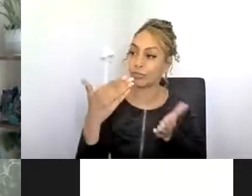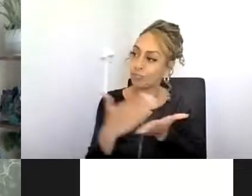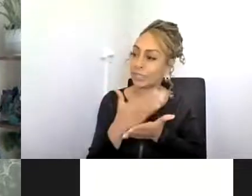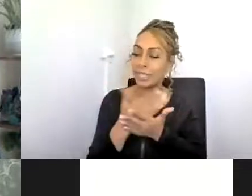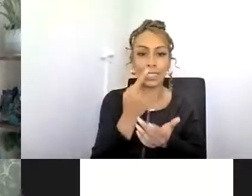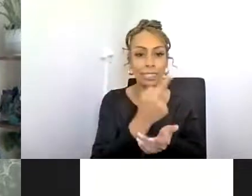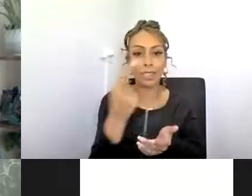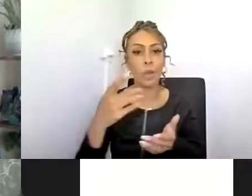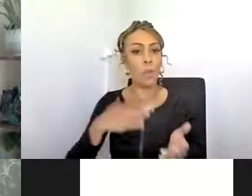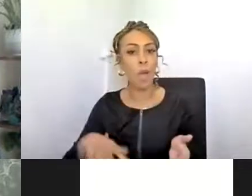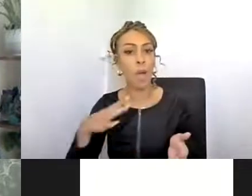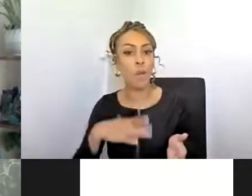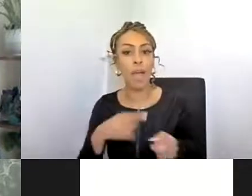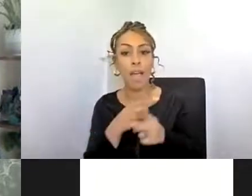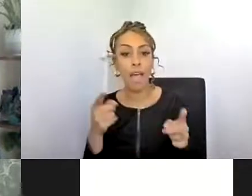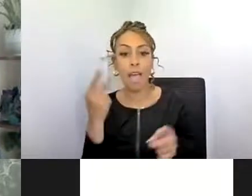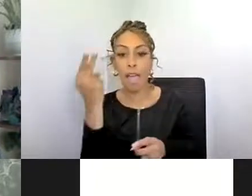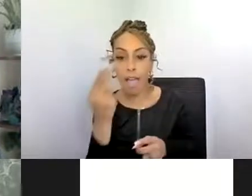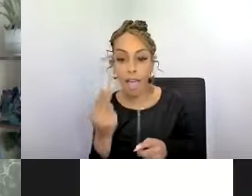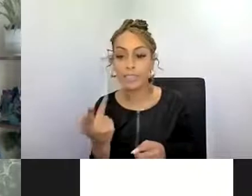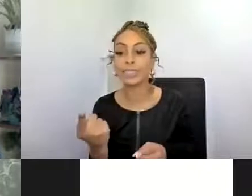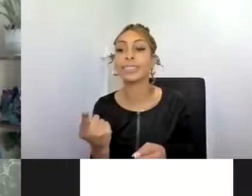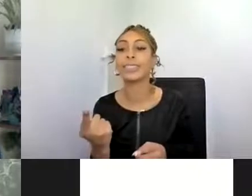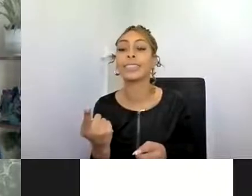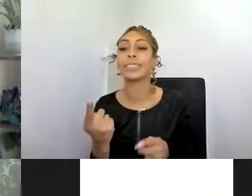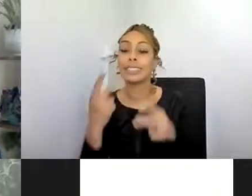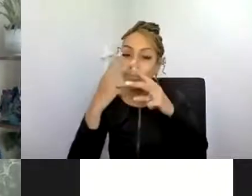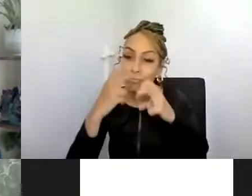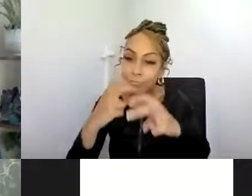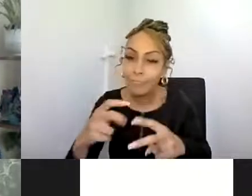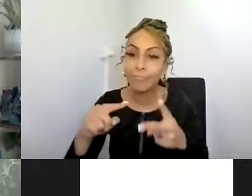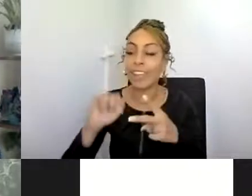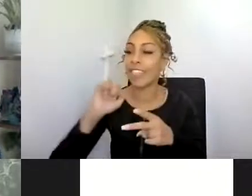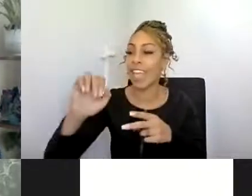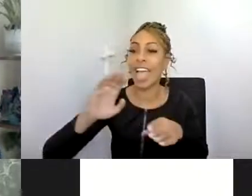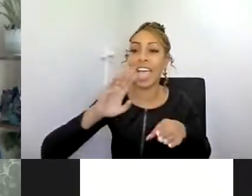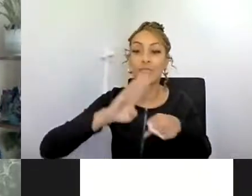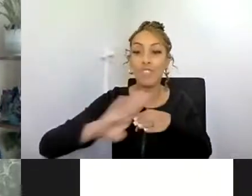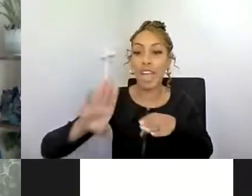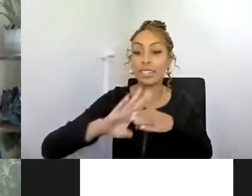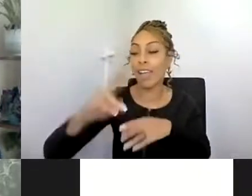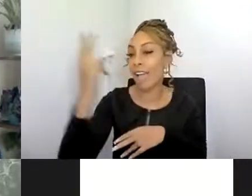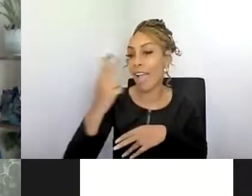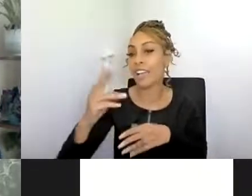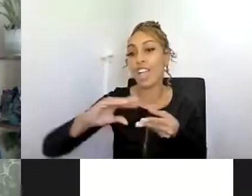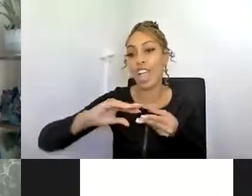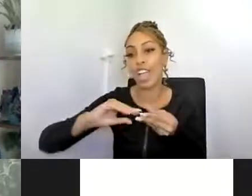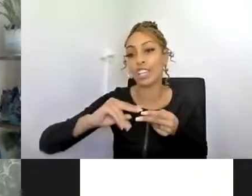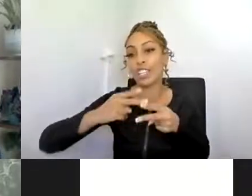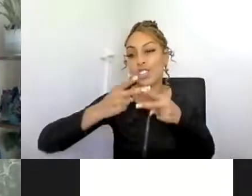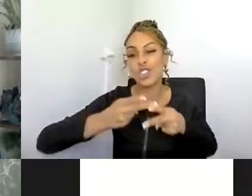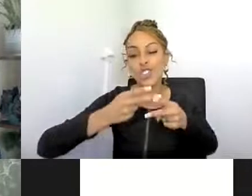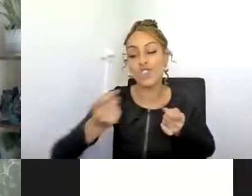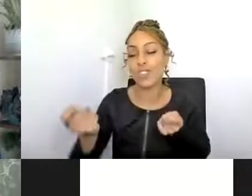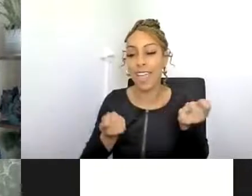about wanting those artists to explore their practice as artists and curators. So it